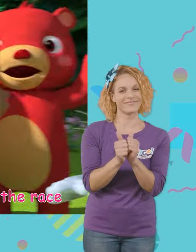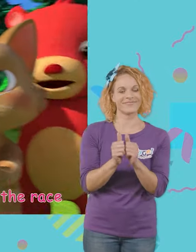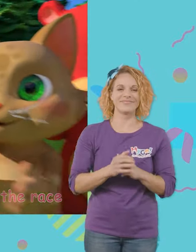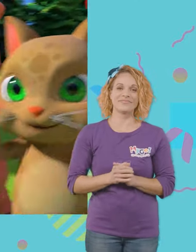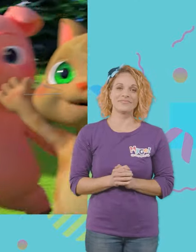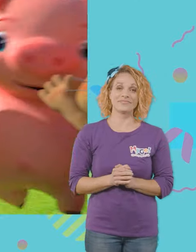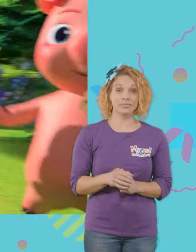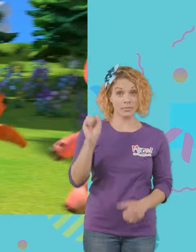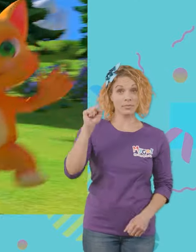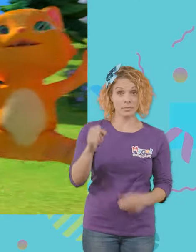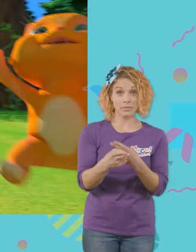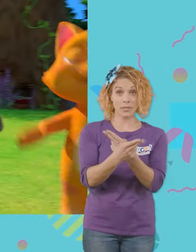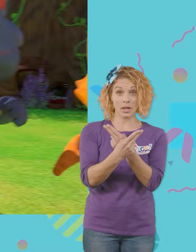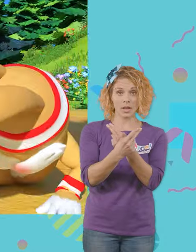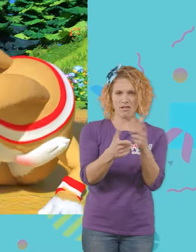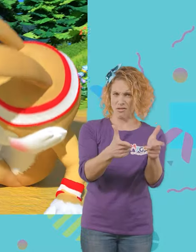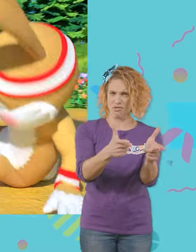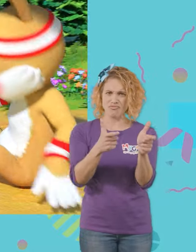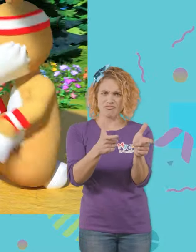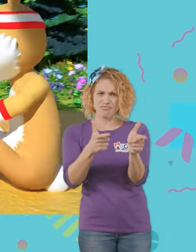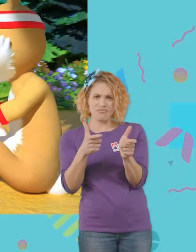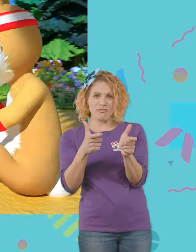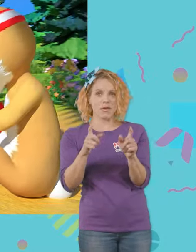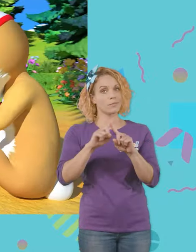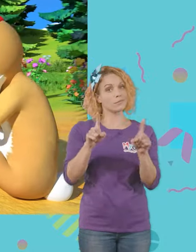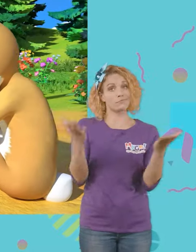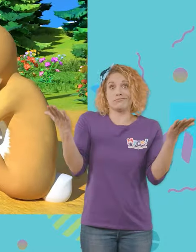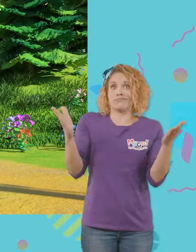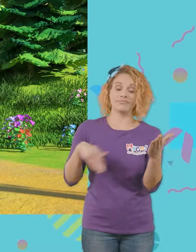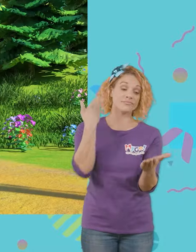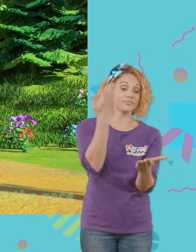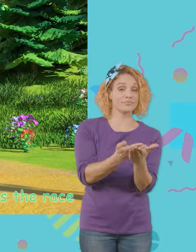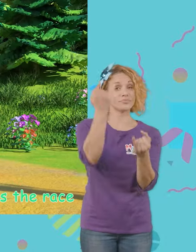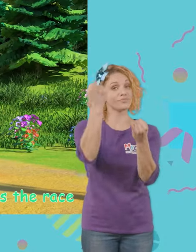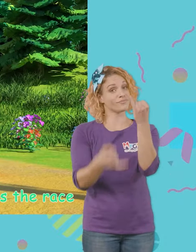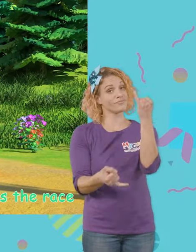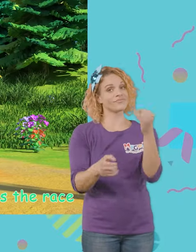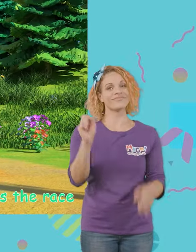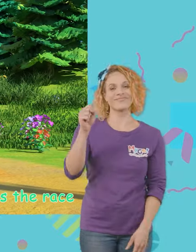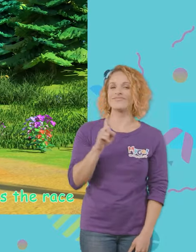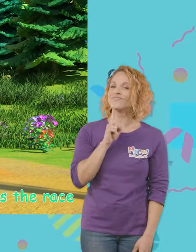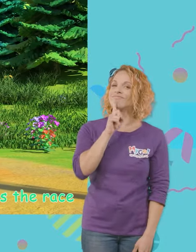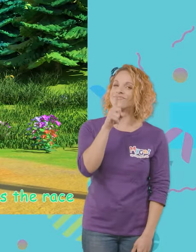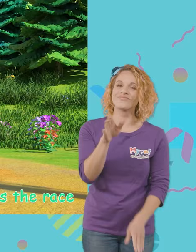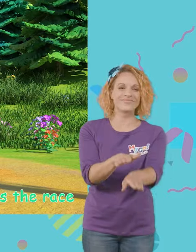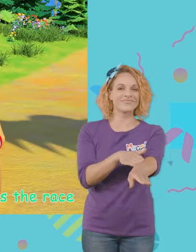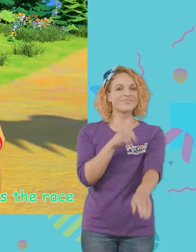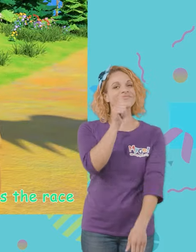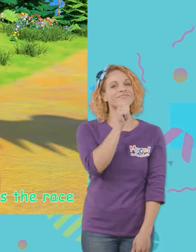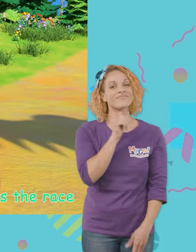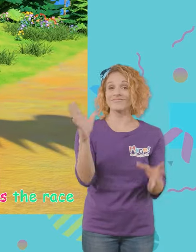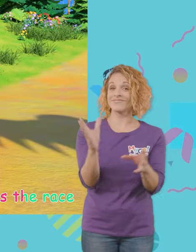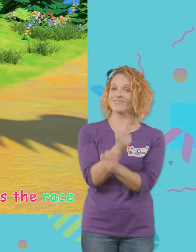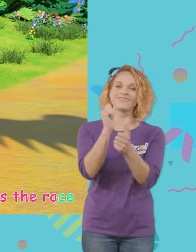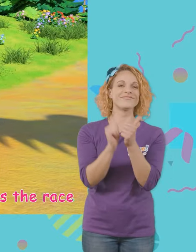race Oh yes, the hare was very fast but even so he came in last Oh yes, true that slow